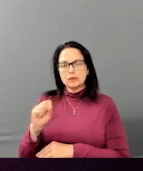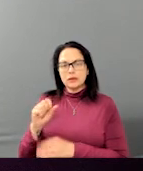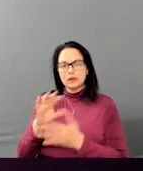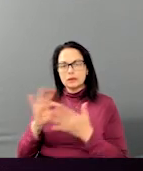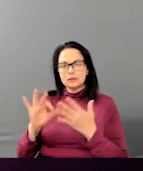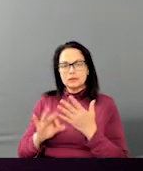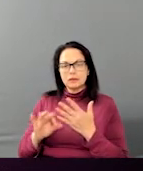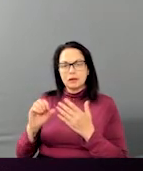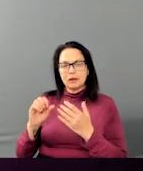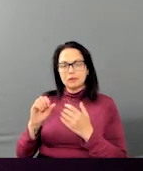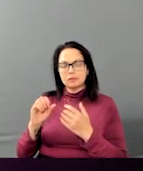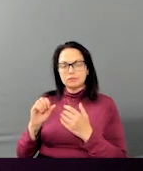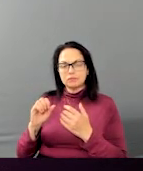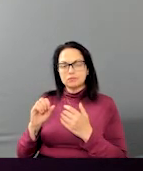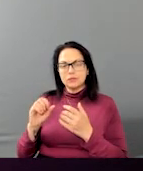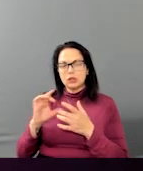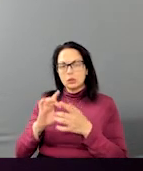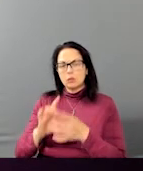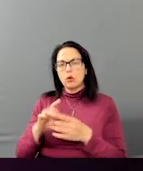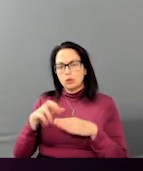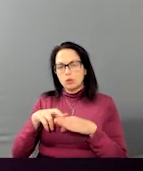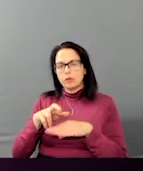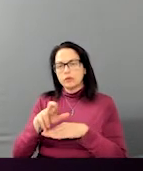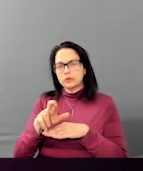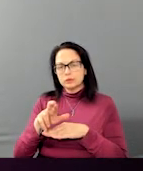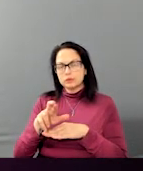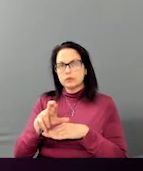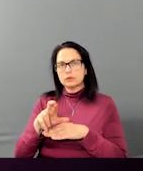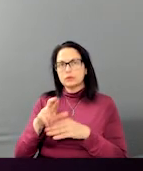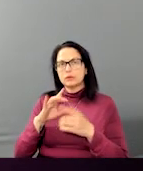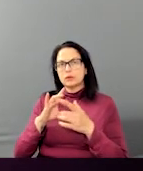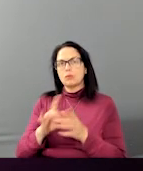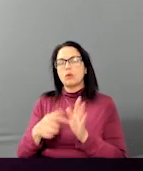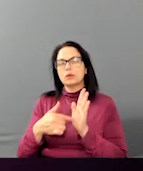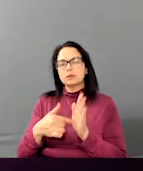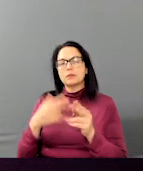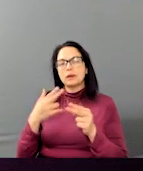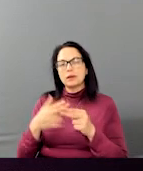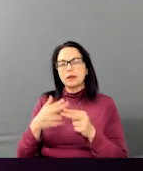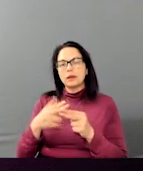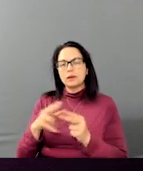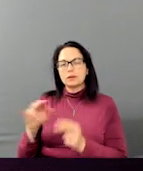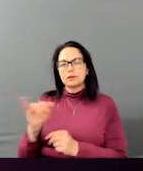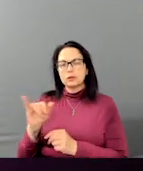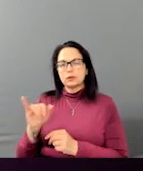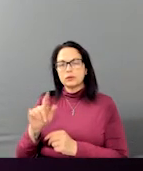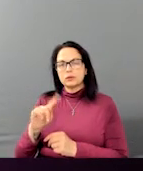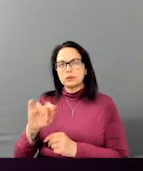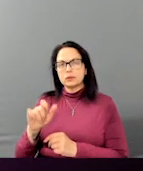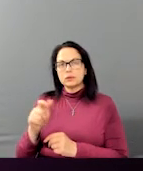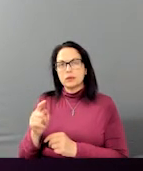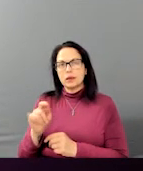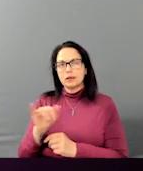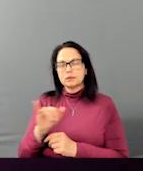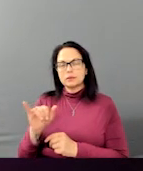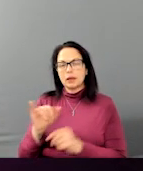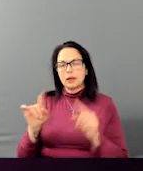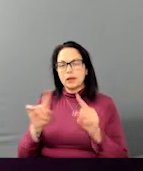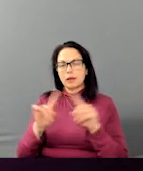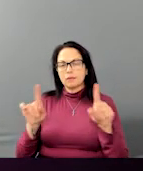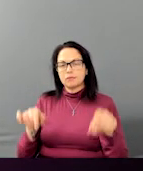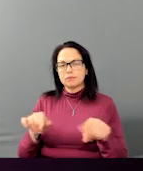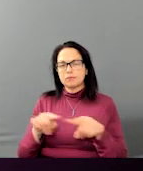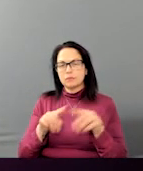selector, component reference, the component display name even, so text as a string instead of text as a